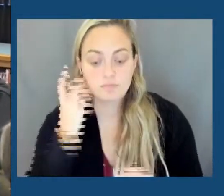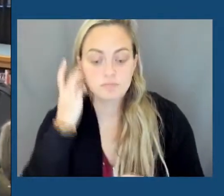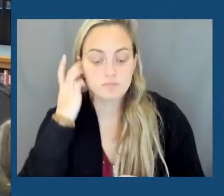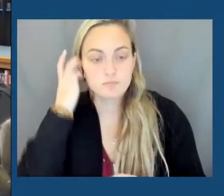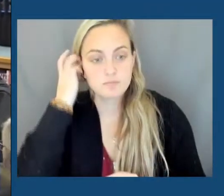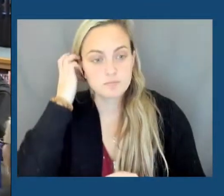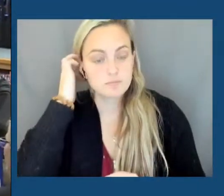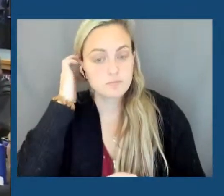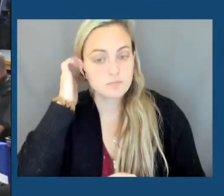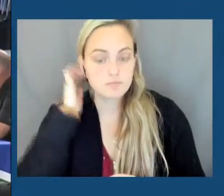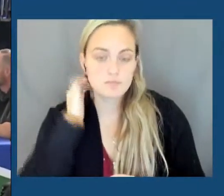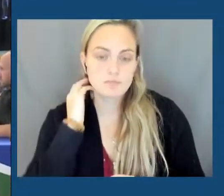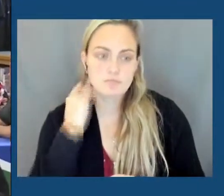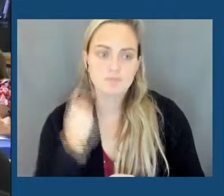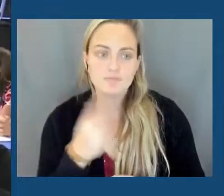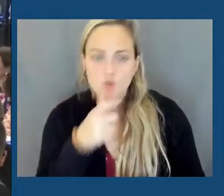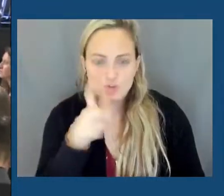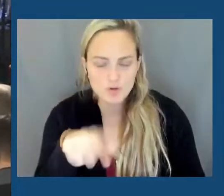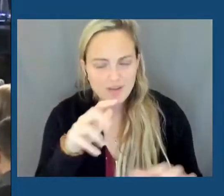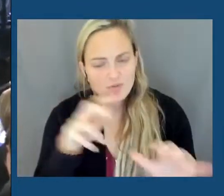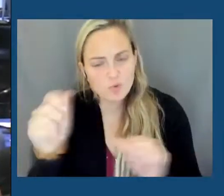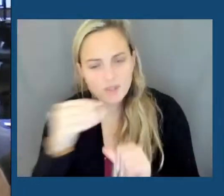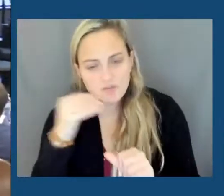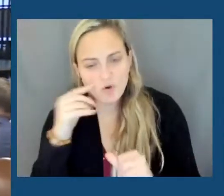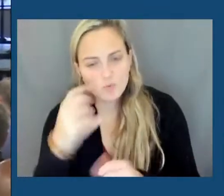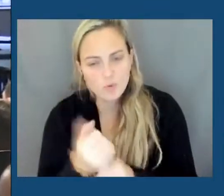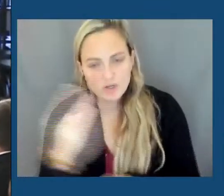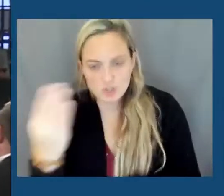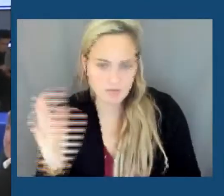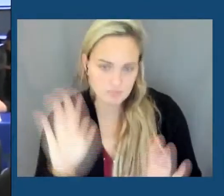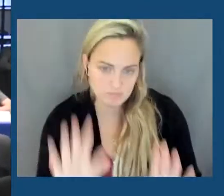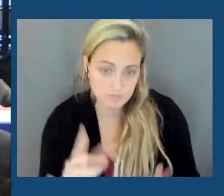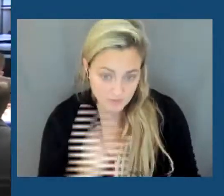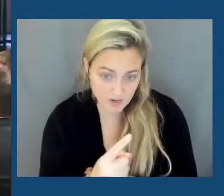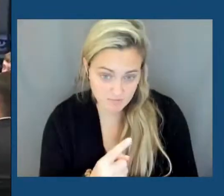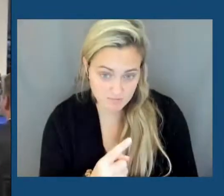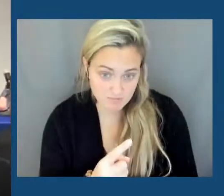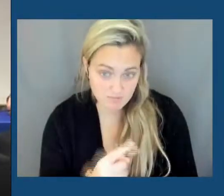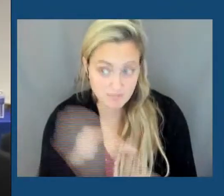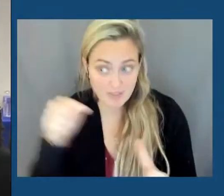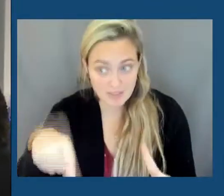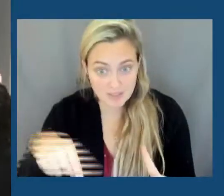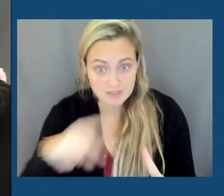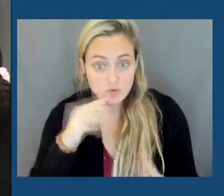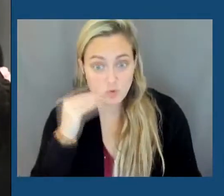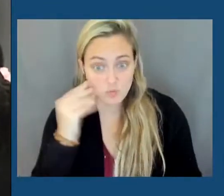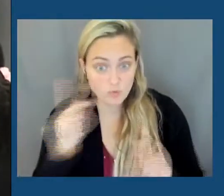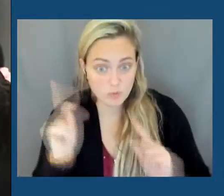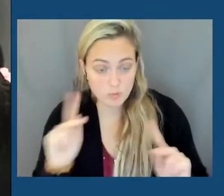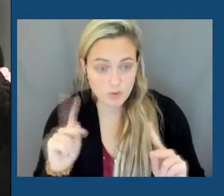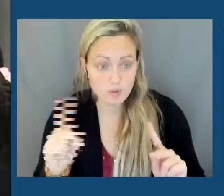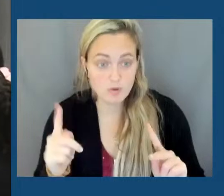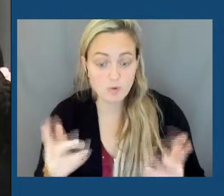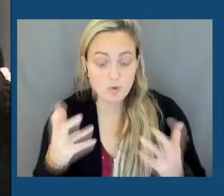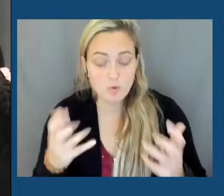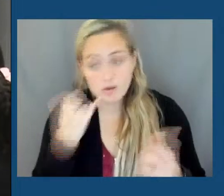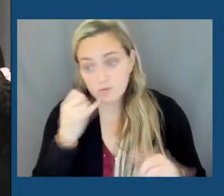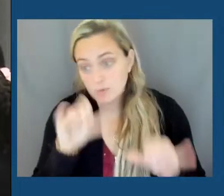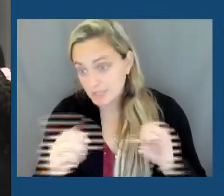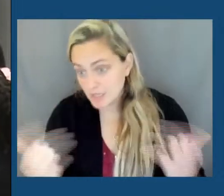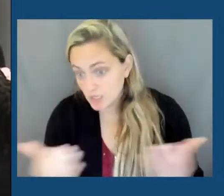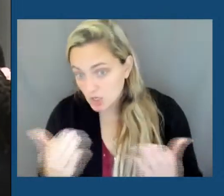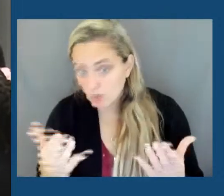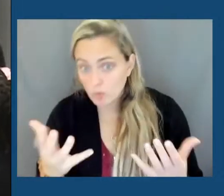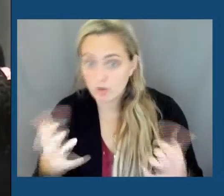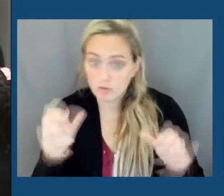You shouldn't have to leave home to get a job, right? This is home for people, and we want to, if they want to stay here, you ought to be able to stay